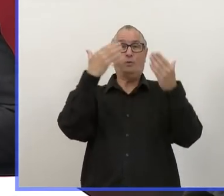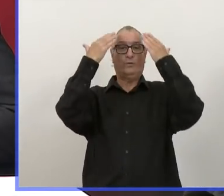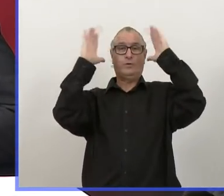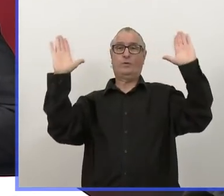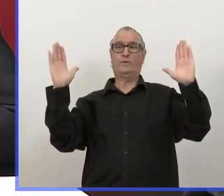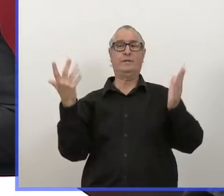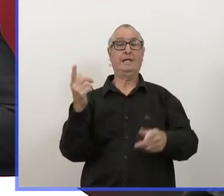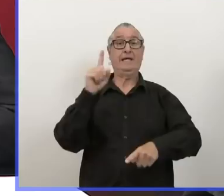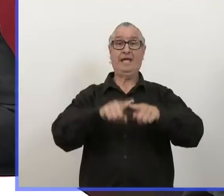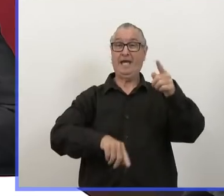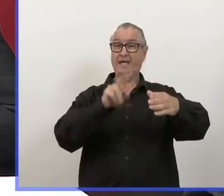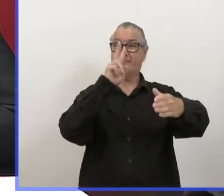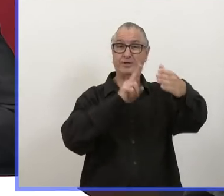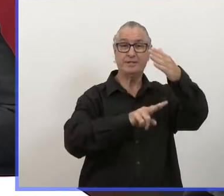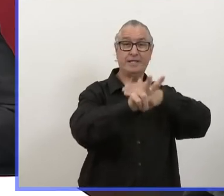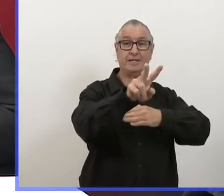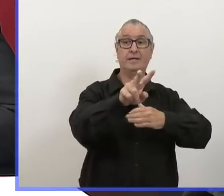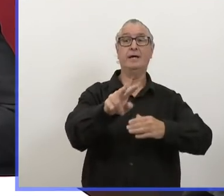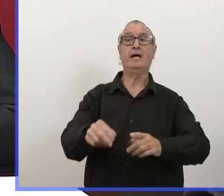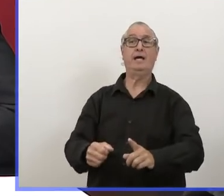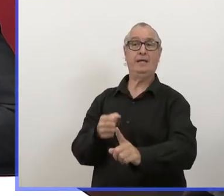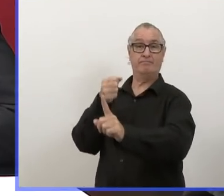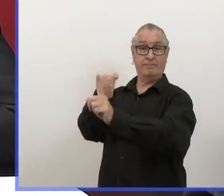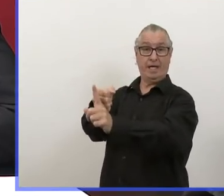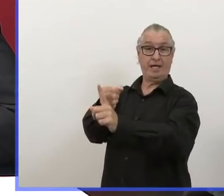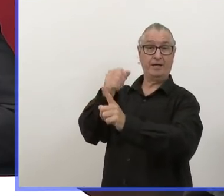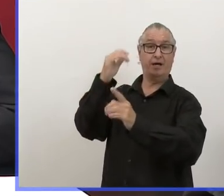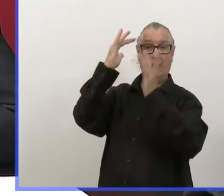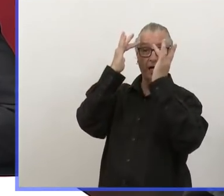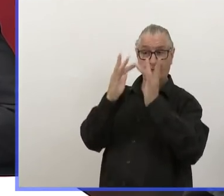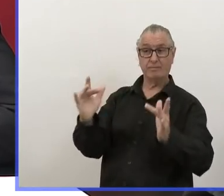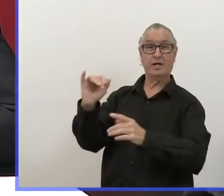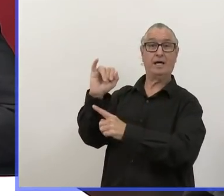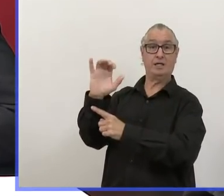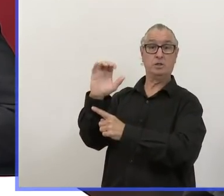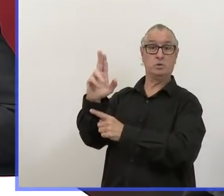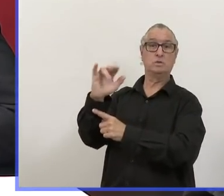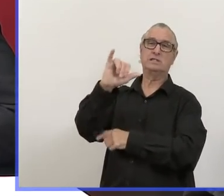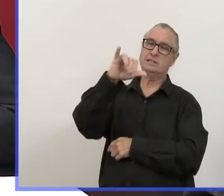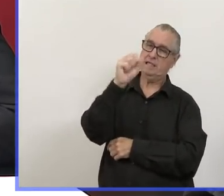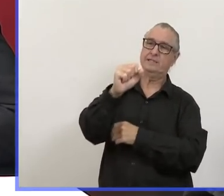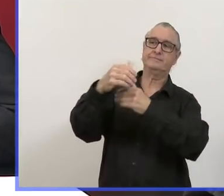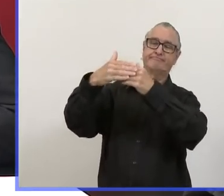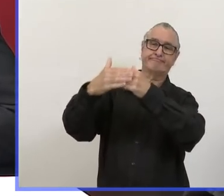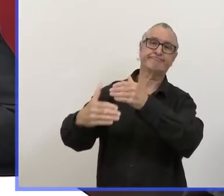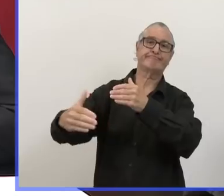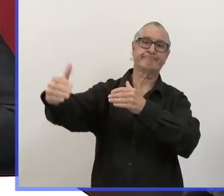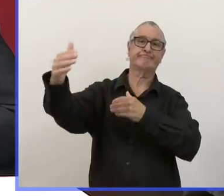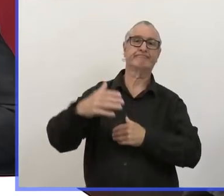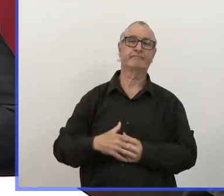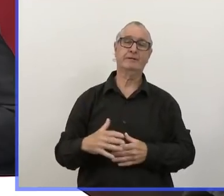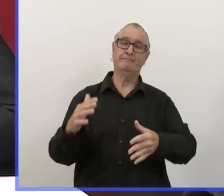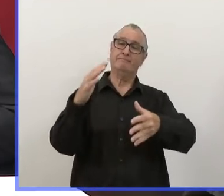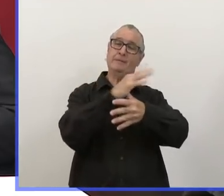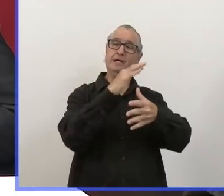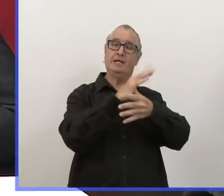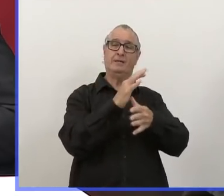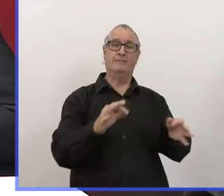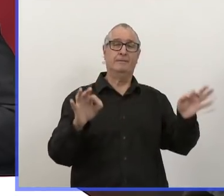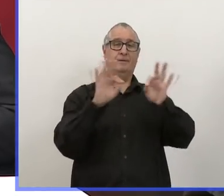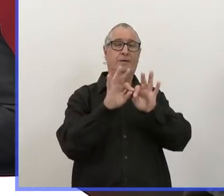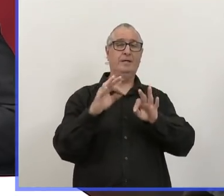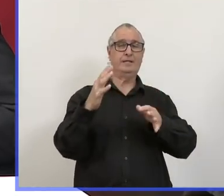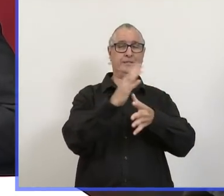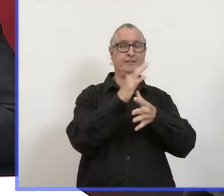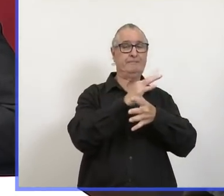the messaging here is, you know, let's keep that in our in our sights here. You know, the next couple of months is